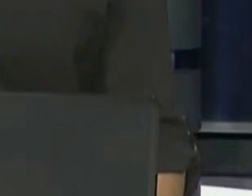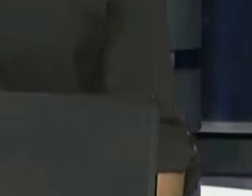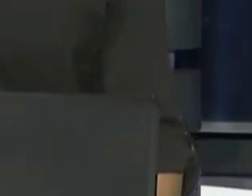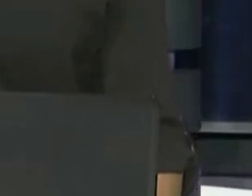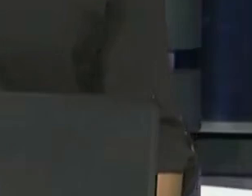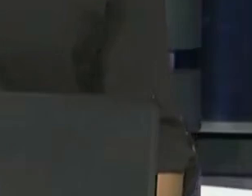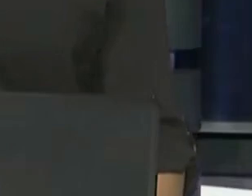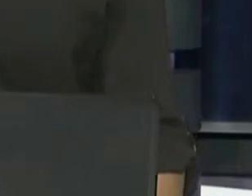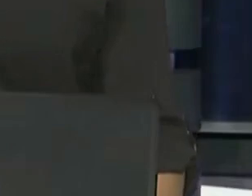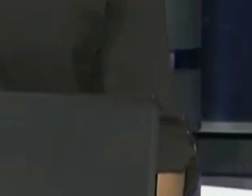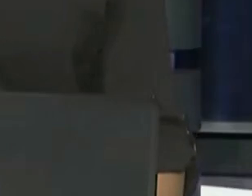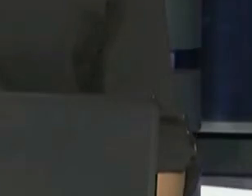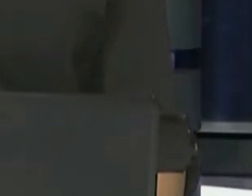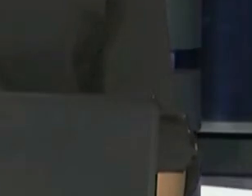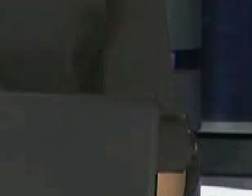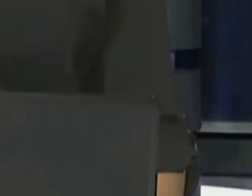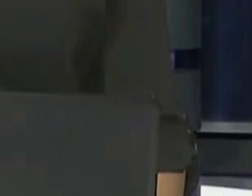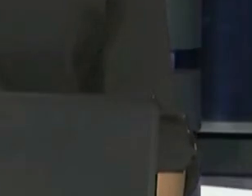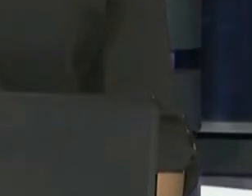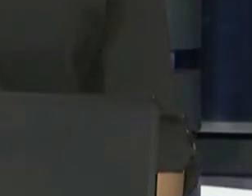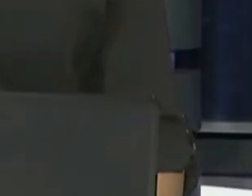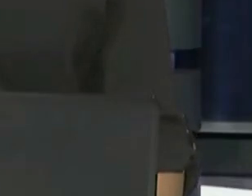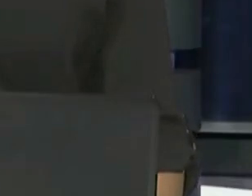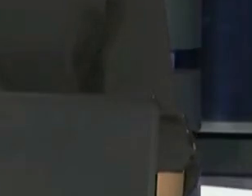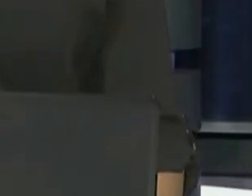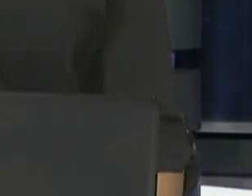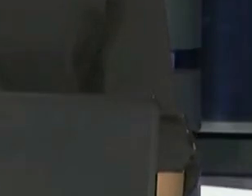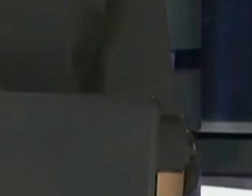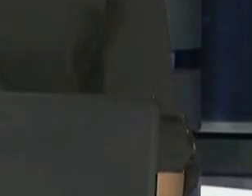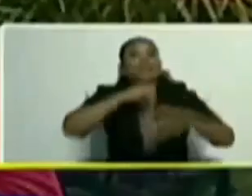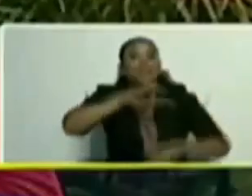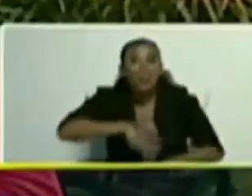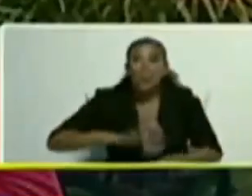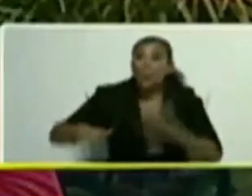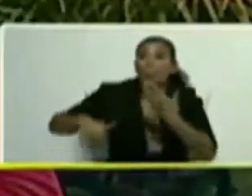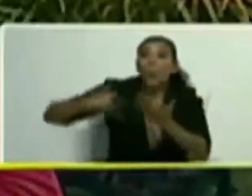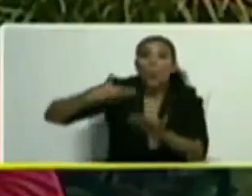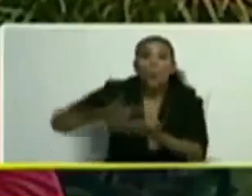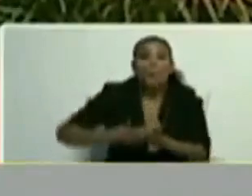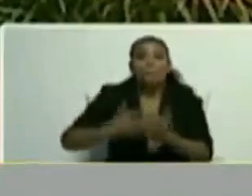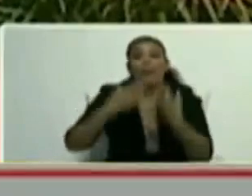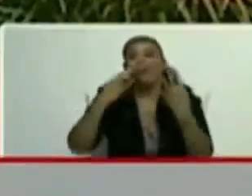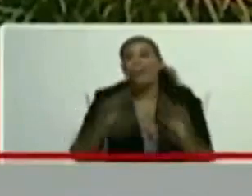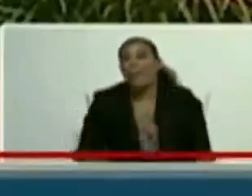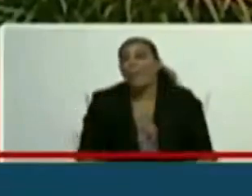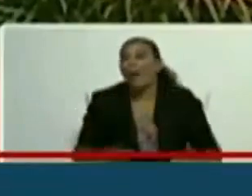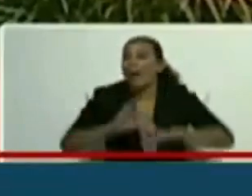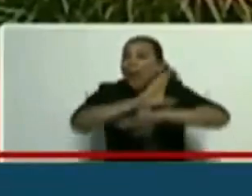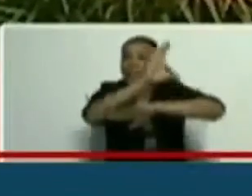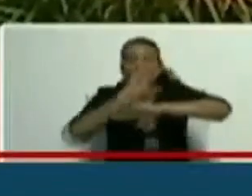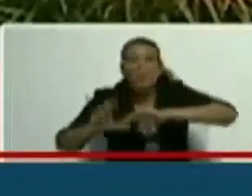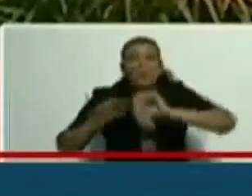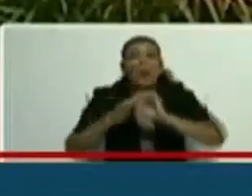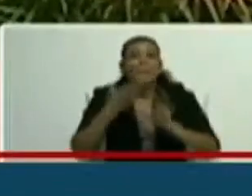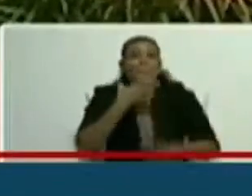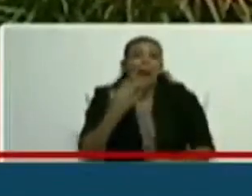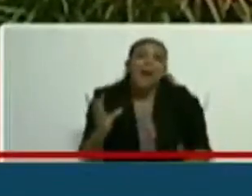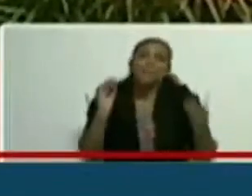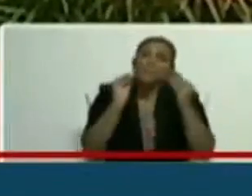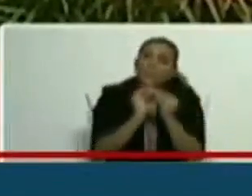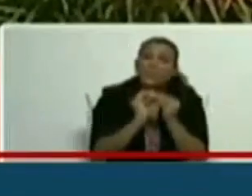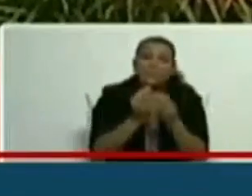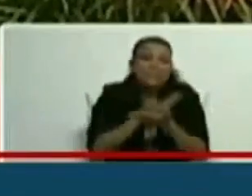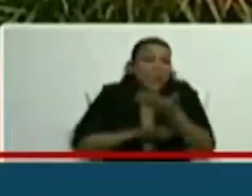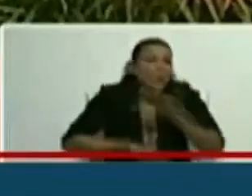years of solidarity and commitment among the member nations. Time in history, never Latin America and the